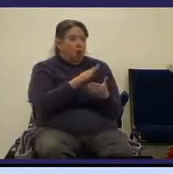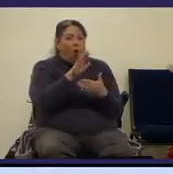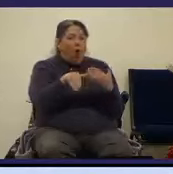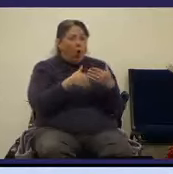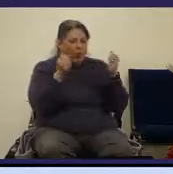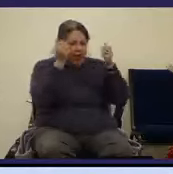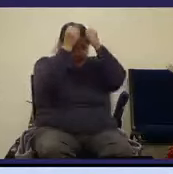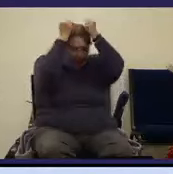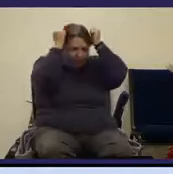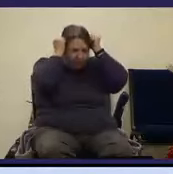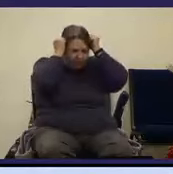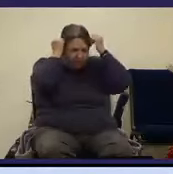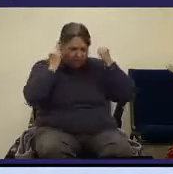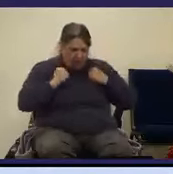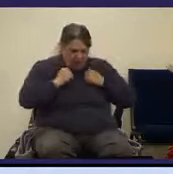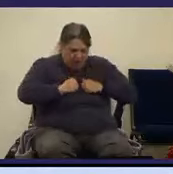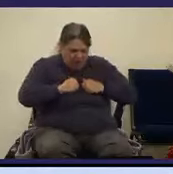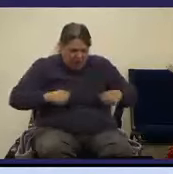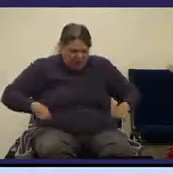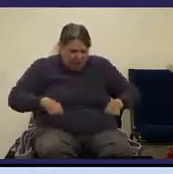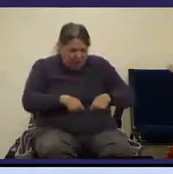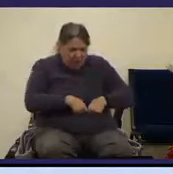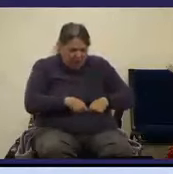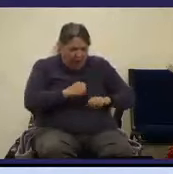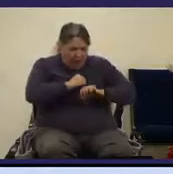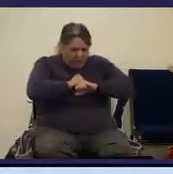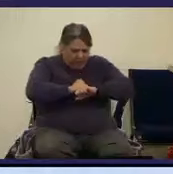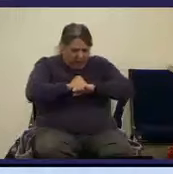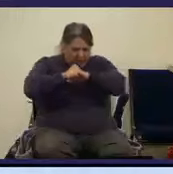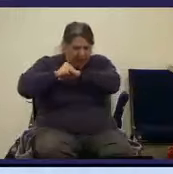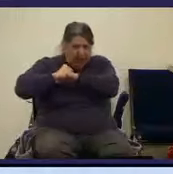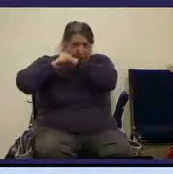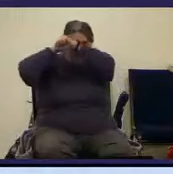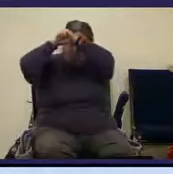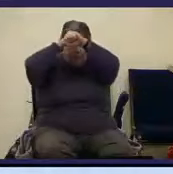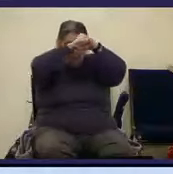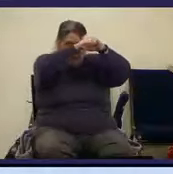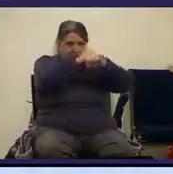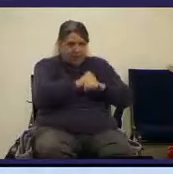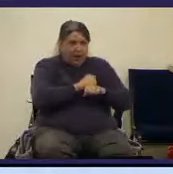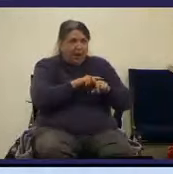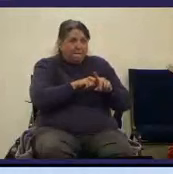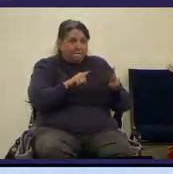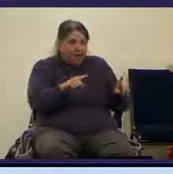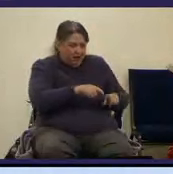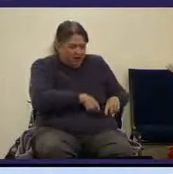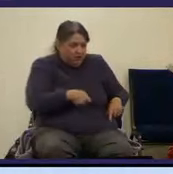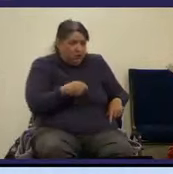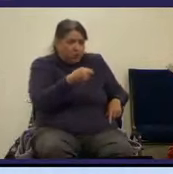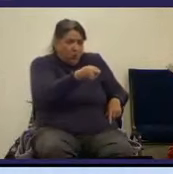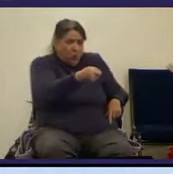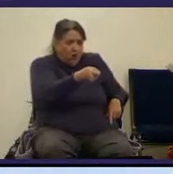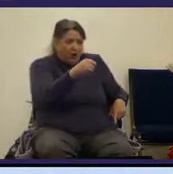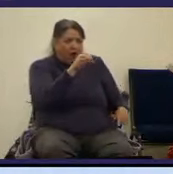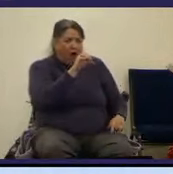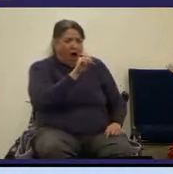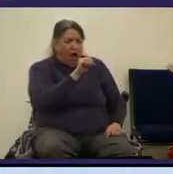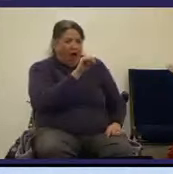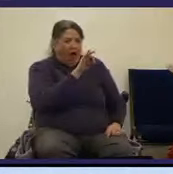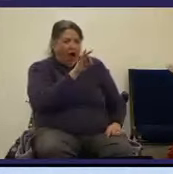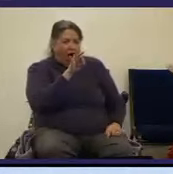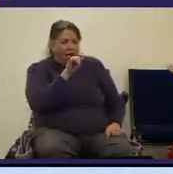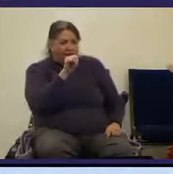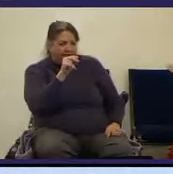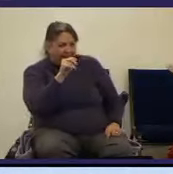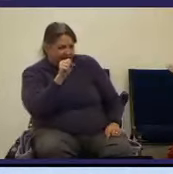only offensive weapon, that means that we need to know how to use it and how to use it right. We need to know how to use